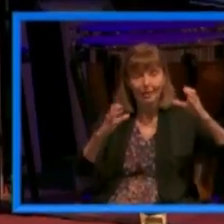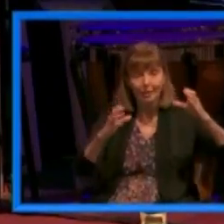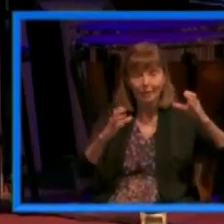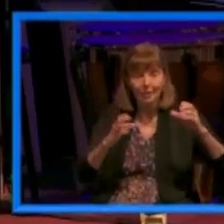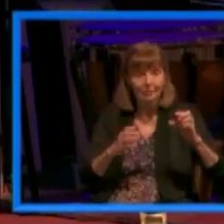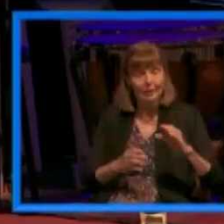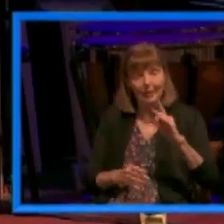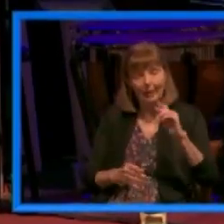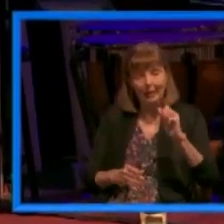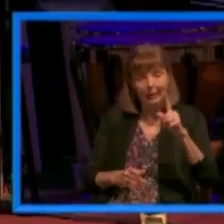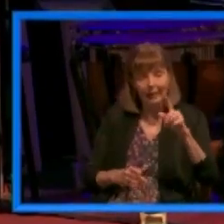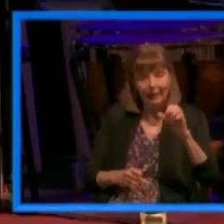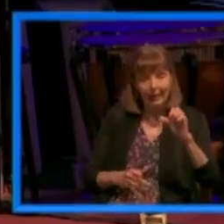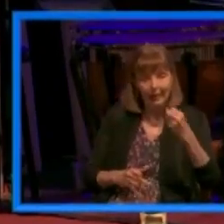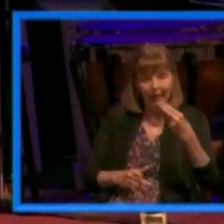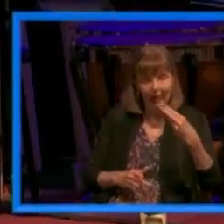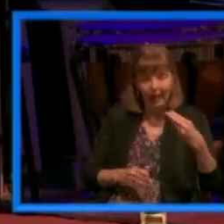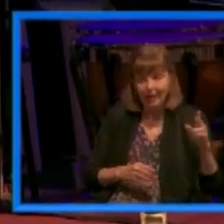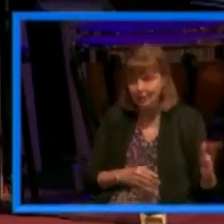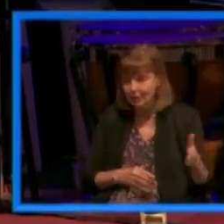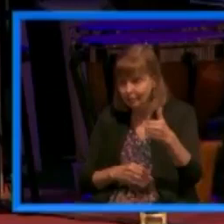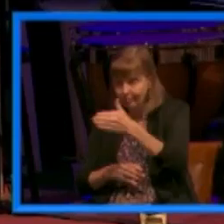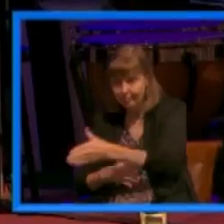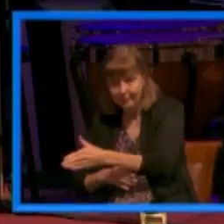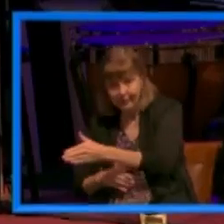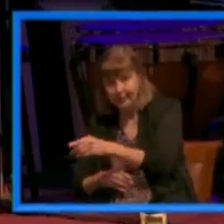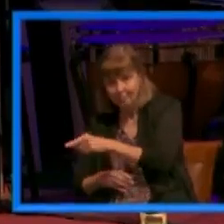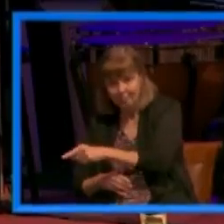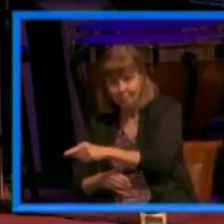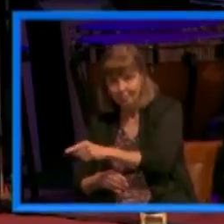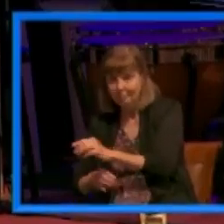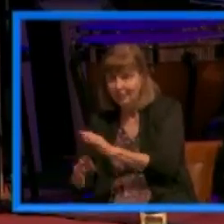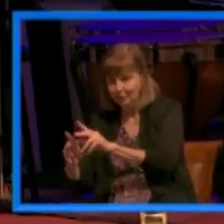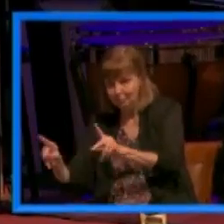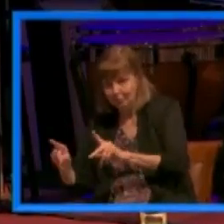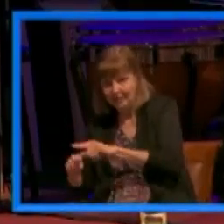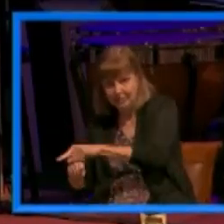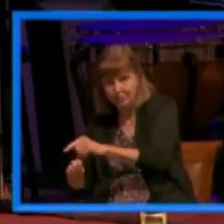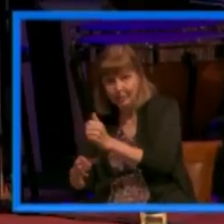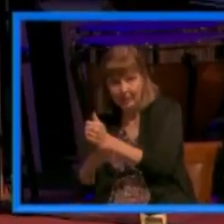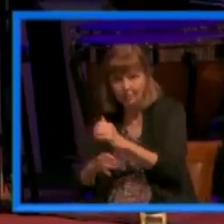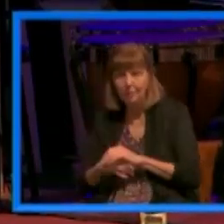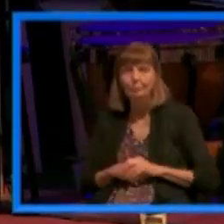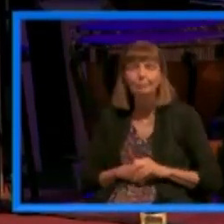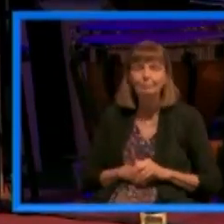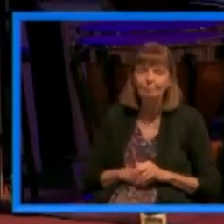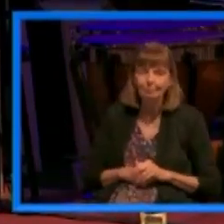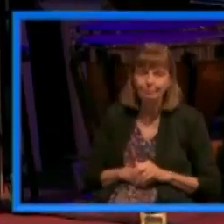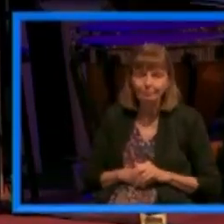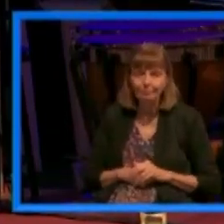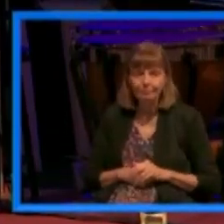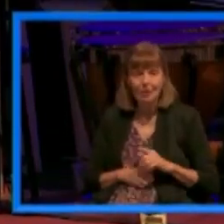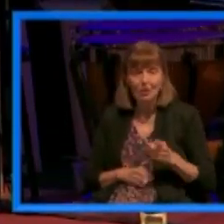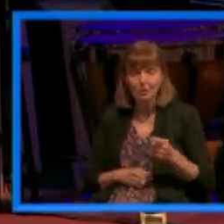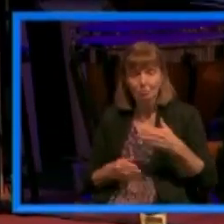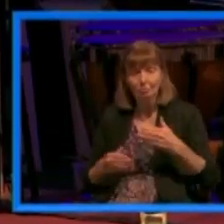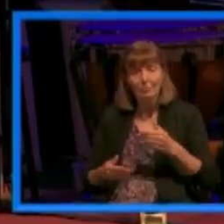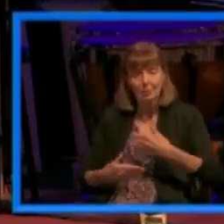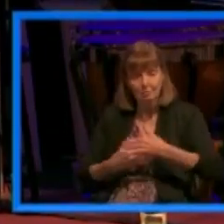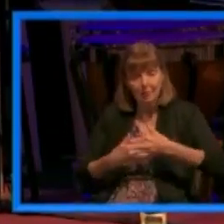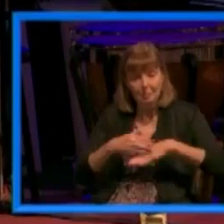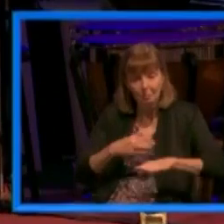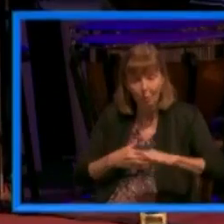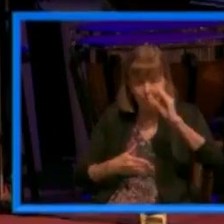Beard. And Hagar bore Abram a son, and Abram called the name of his son whom Hagar bore Ishmael. Abraham